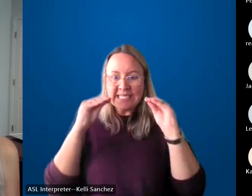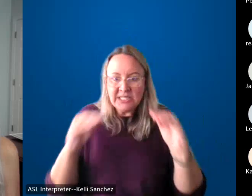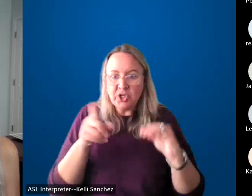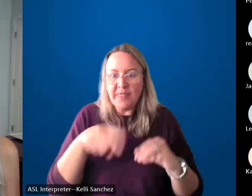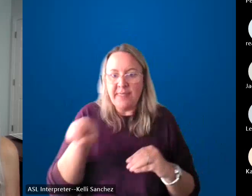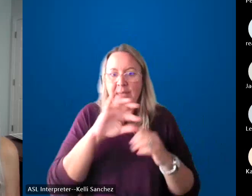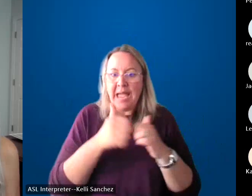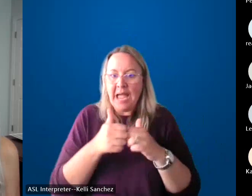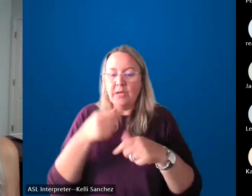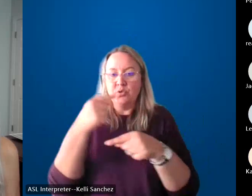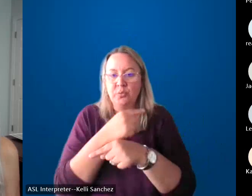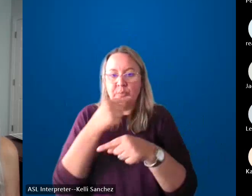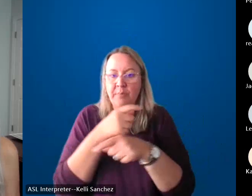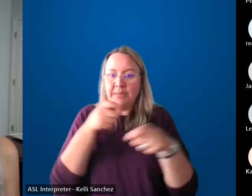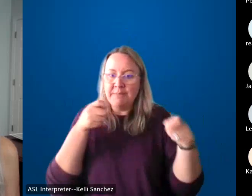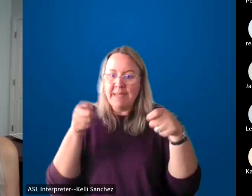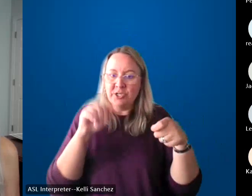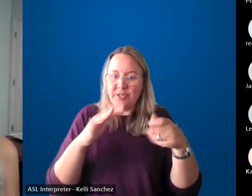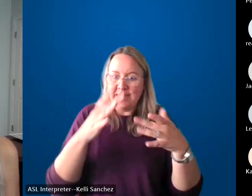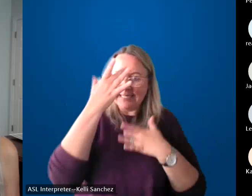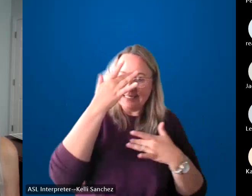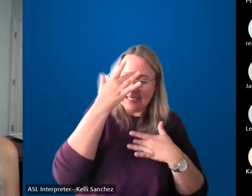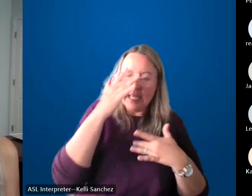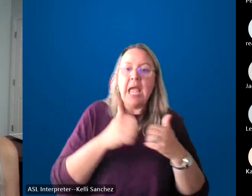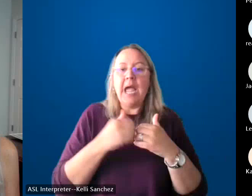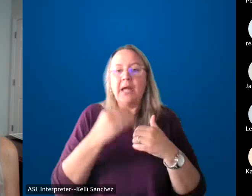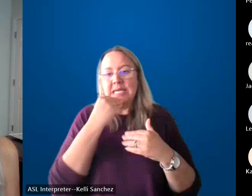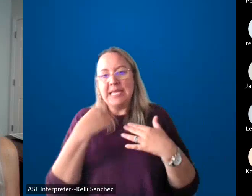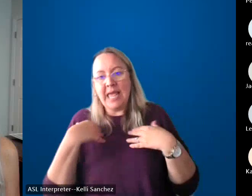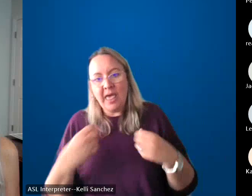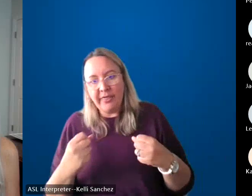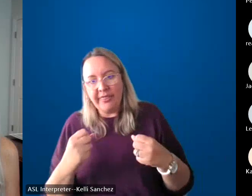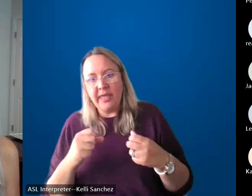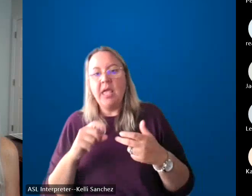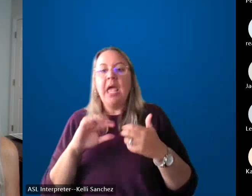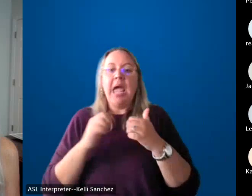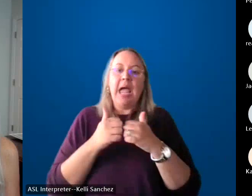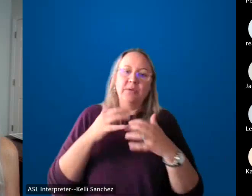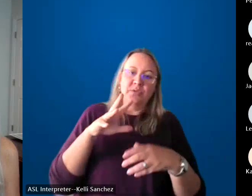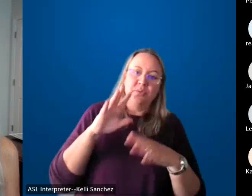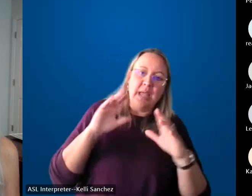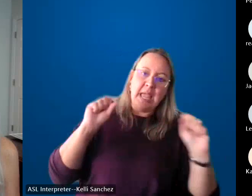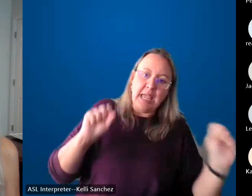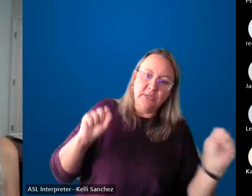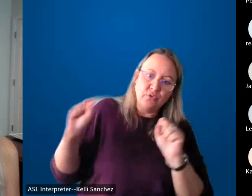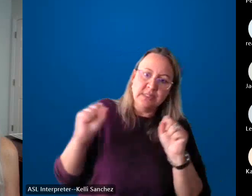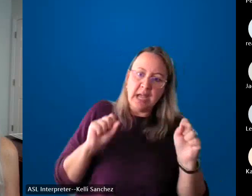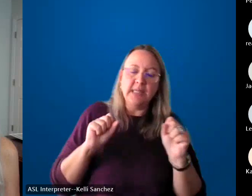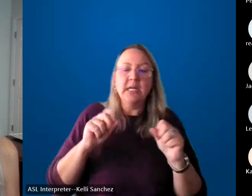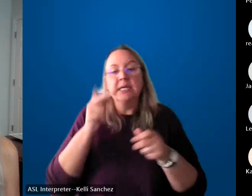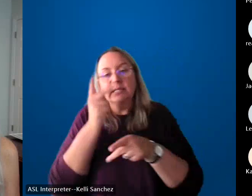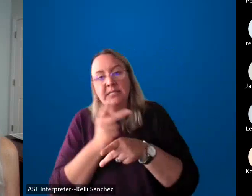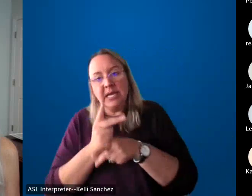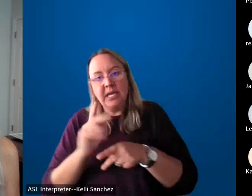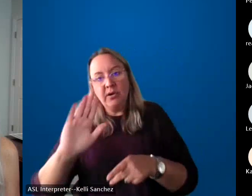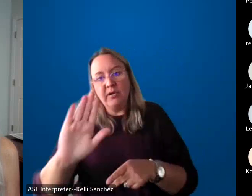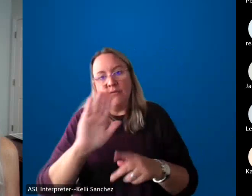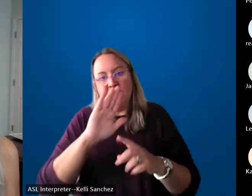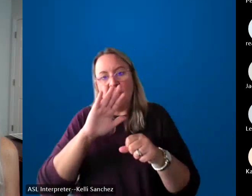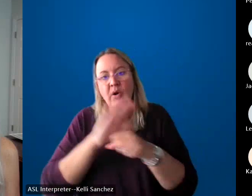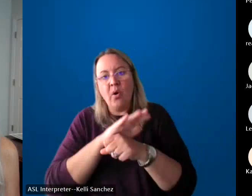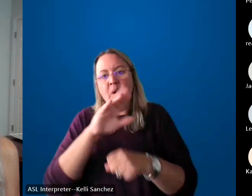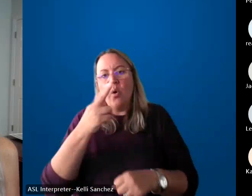properly manage that disease, how to eat healthy, how to engage in exercise, and take care of their holistic health